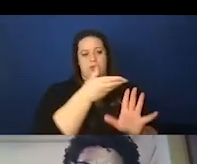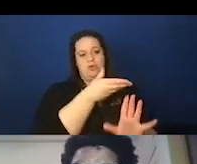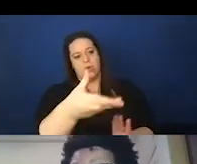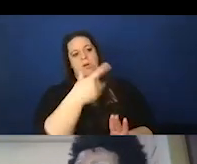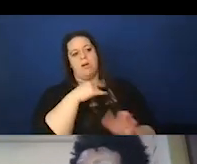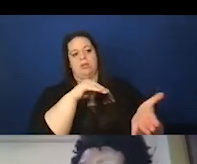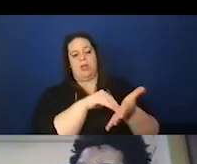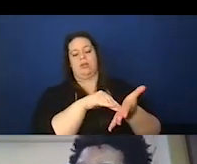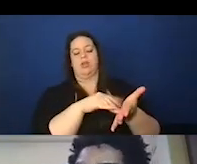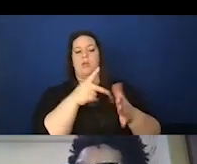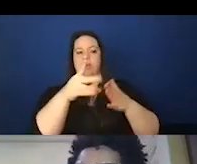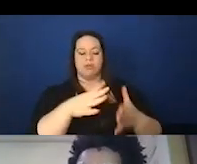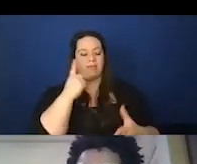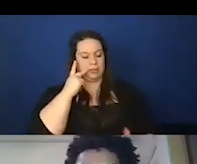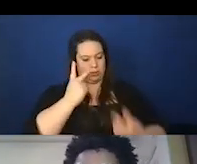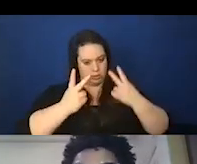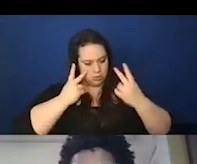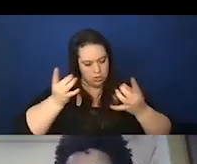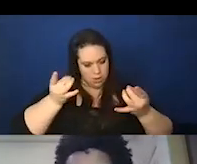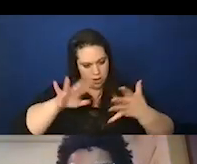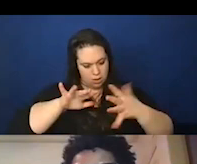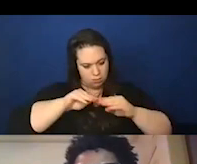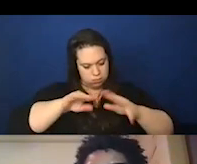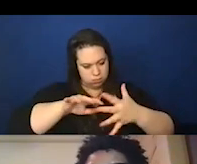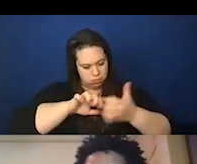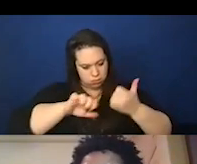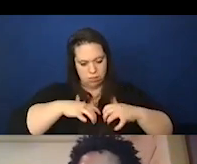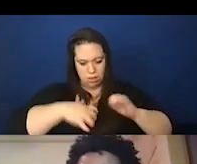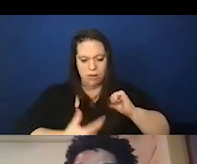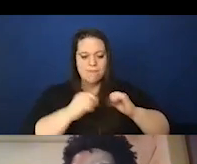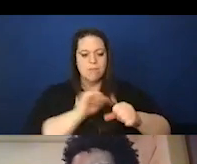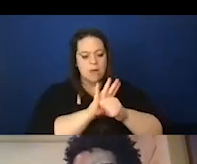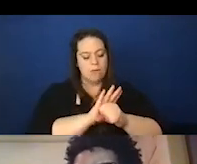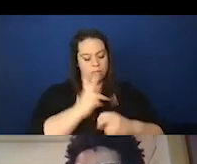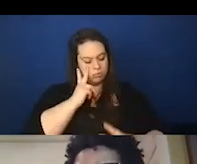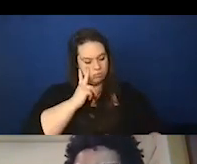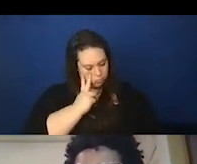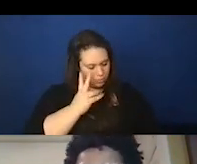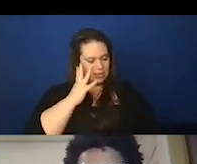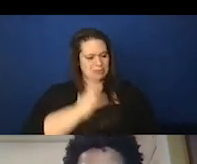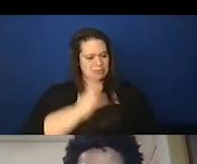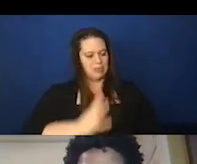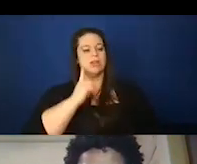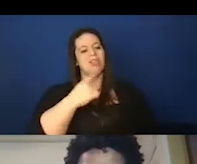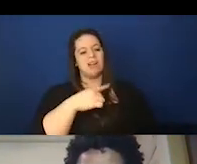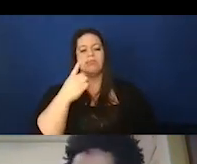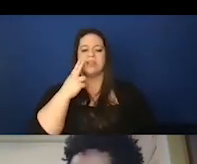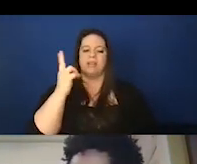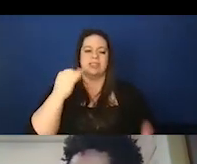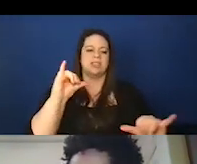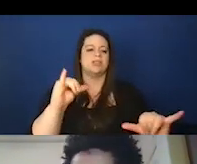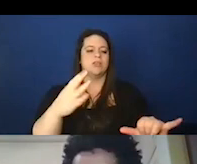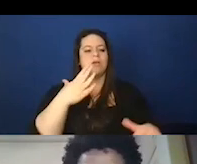seen the devastation firsthand, who've seen the loss, we do have a lot on the line. So thank you for that